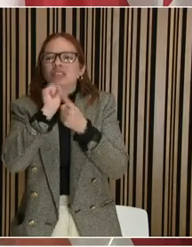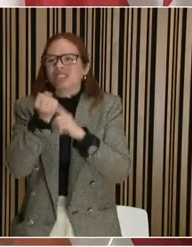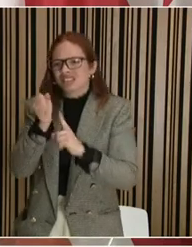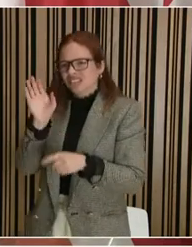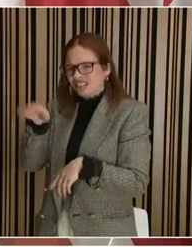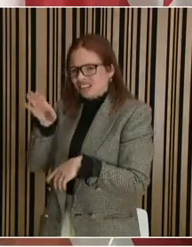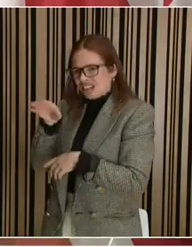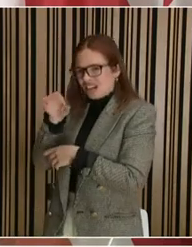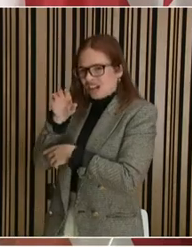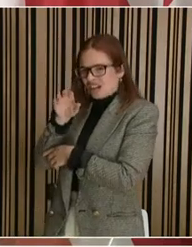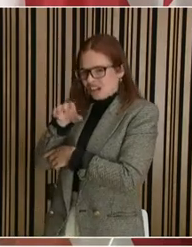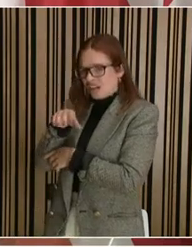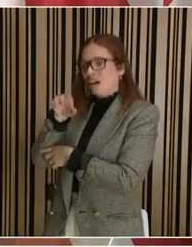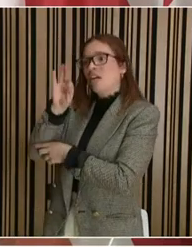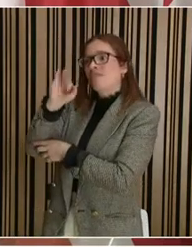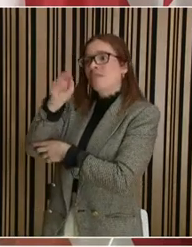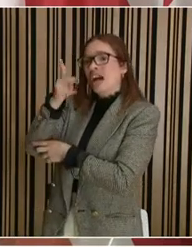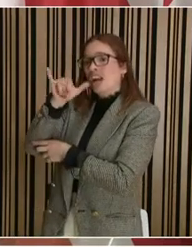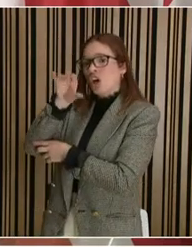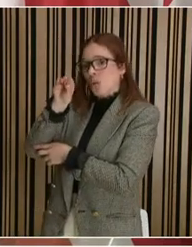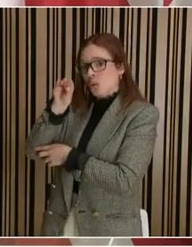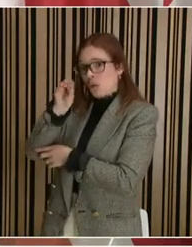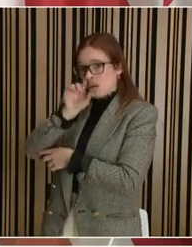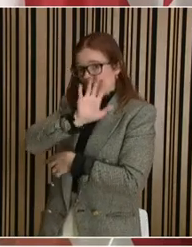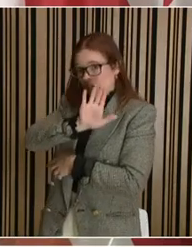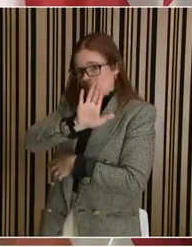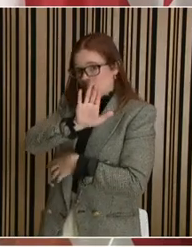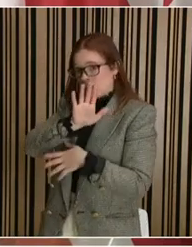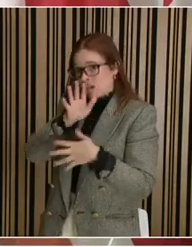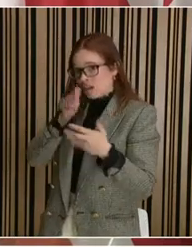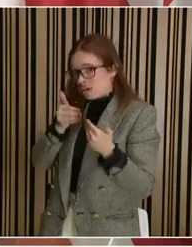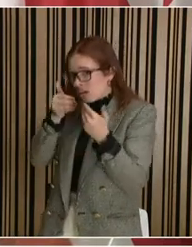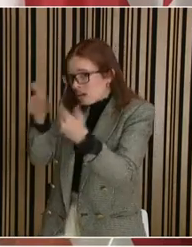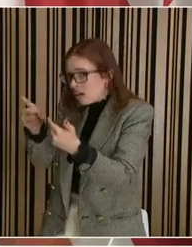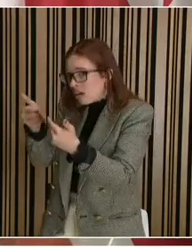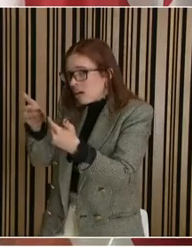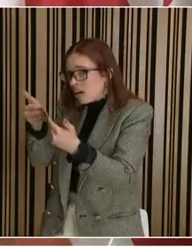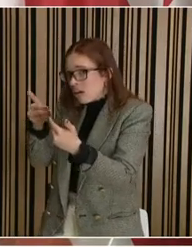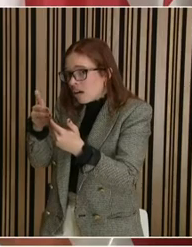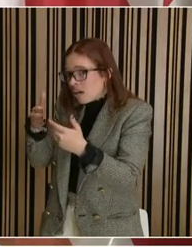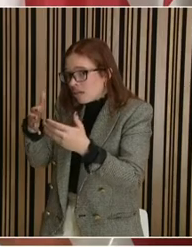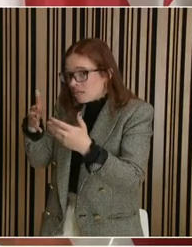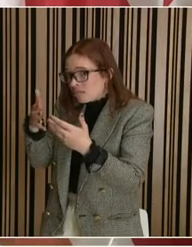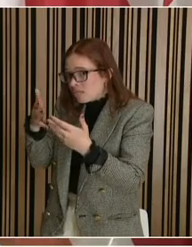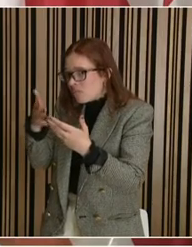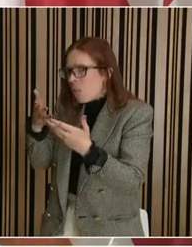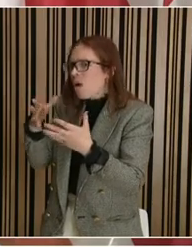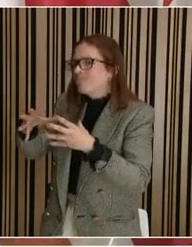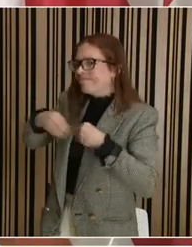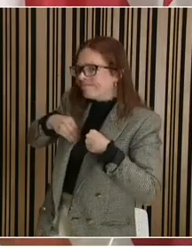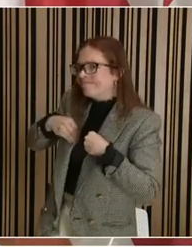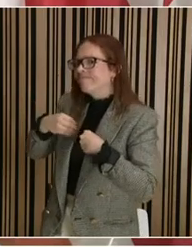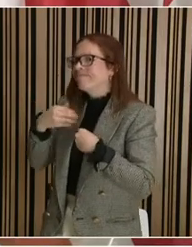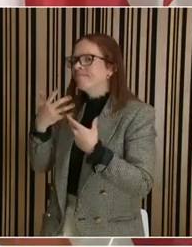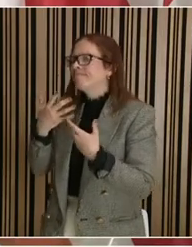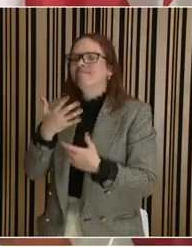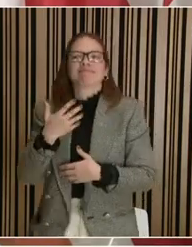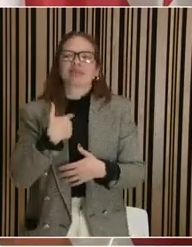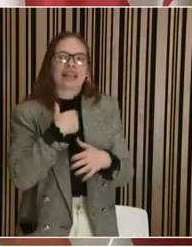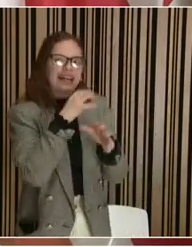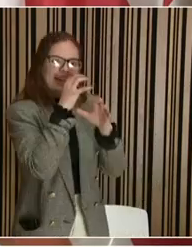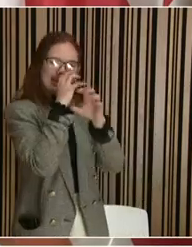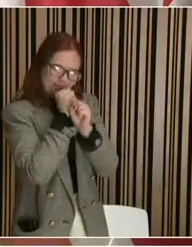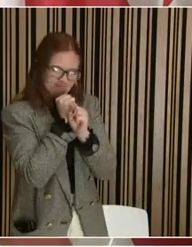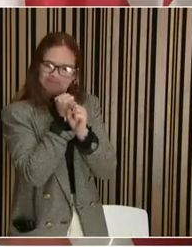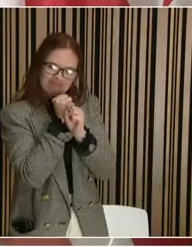with your I investigation? cannot comment at this time. Is there any updated timeline on the investigation? Okay, timeline. So which